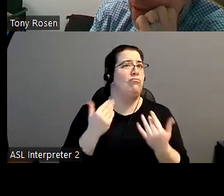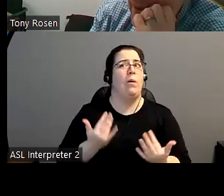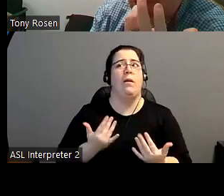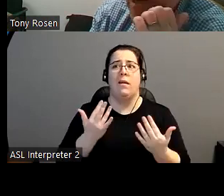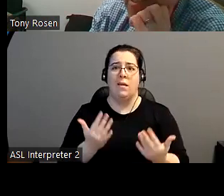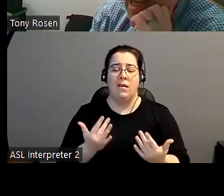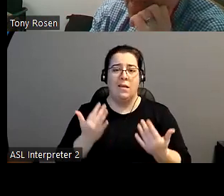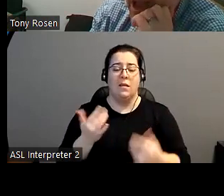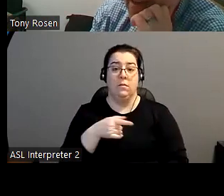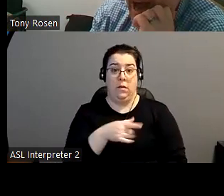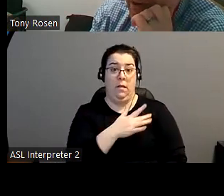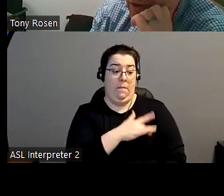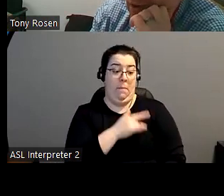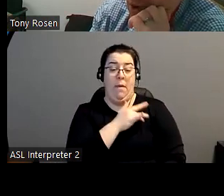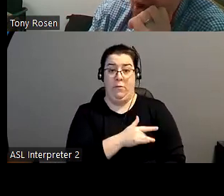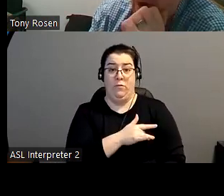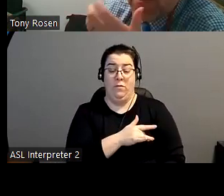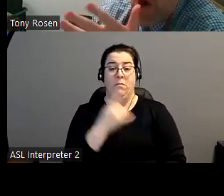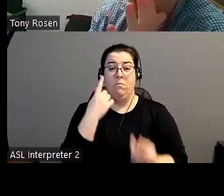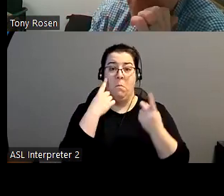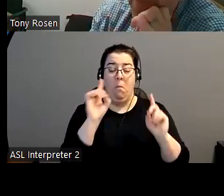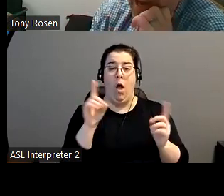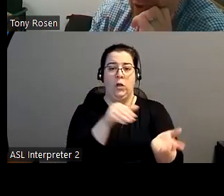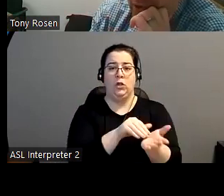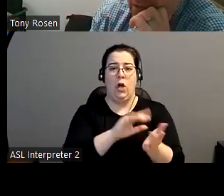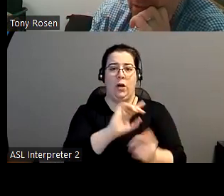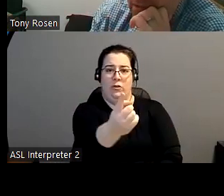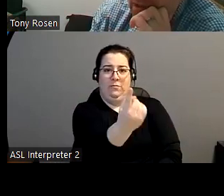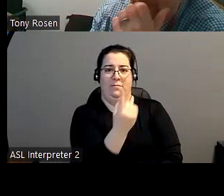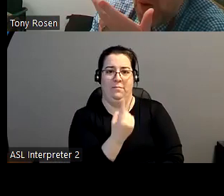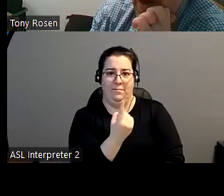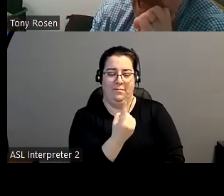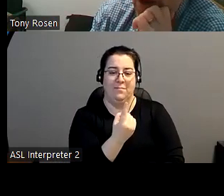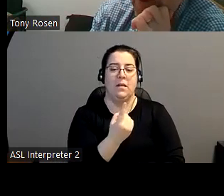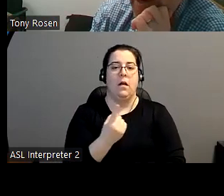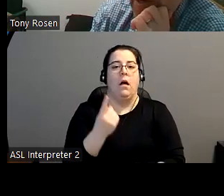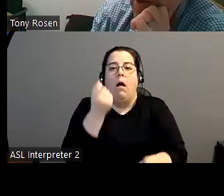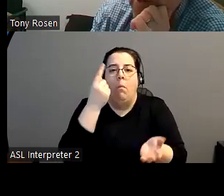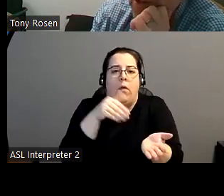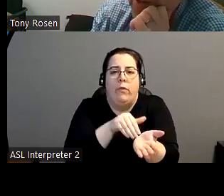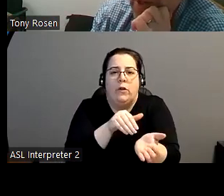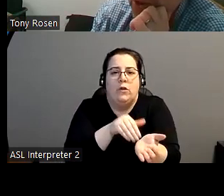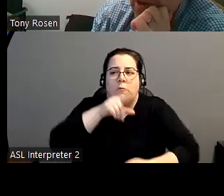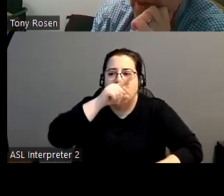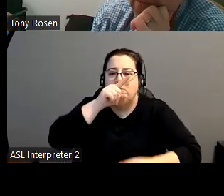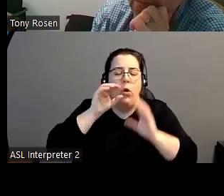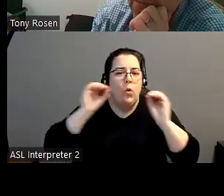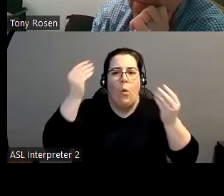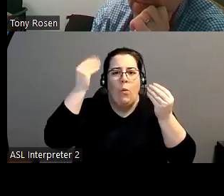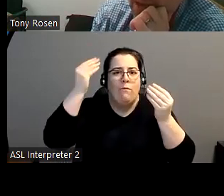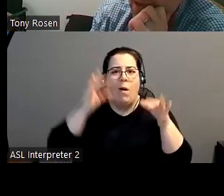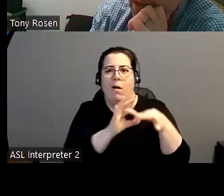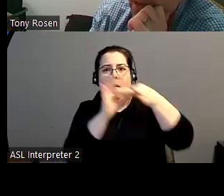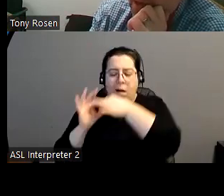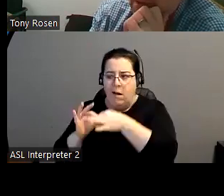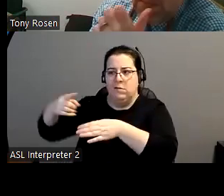And the patient is seen by a doctor who has no information about what adult protective services was concerned about.